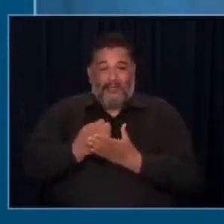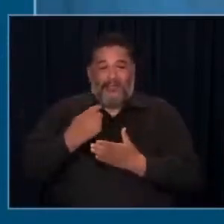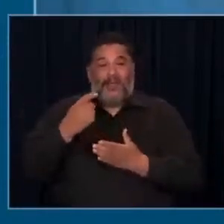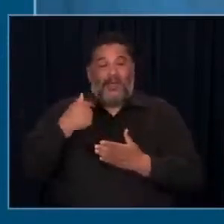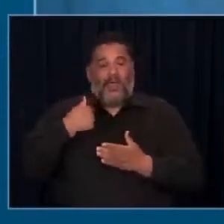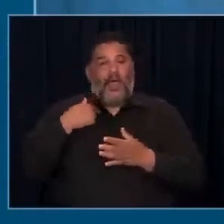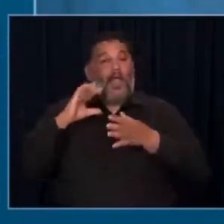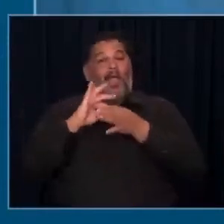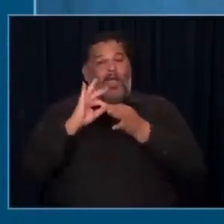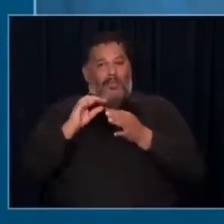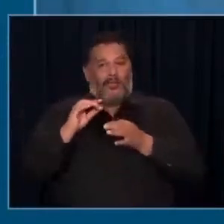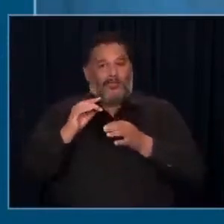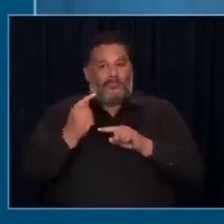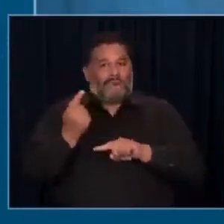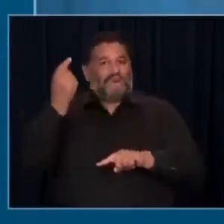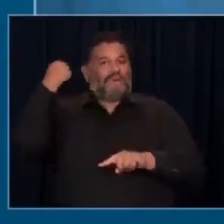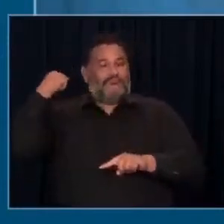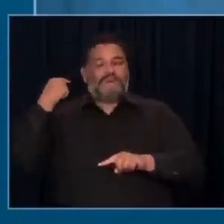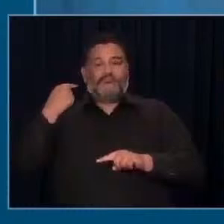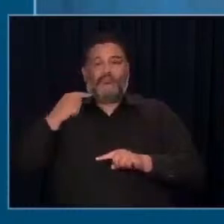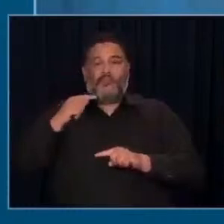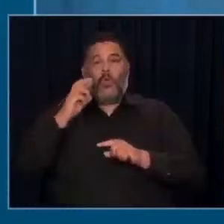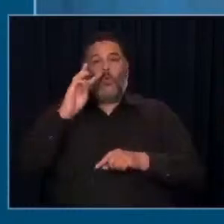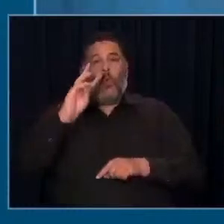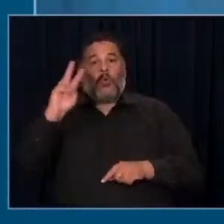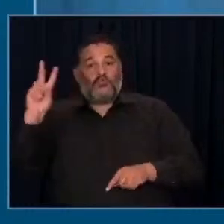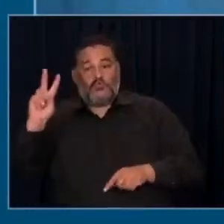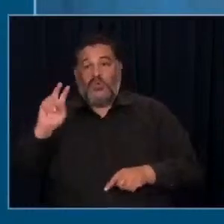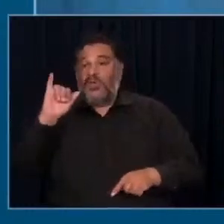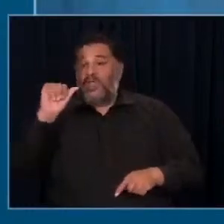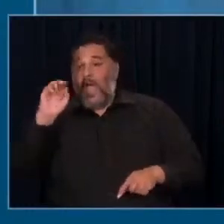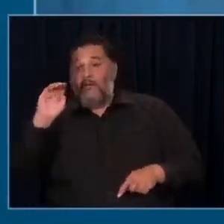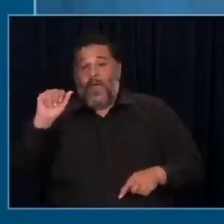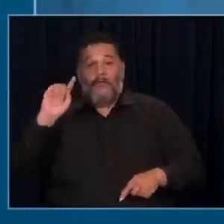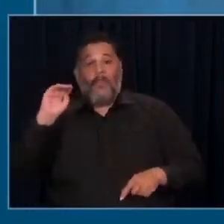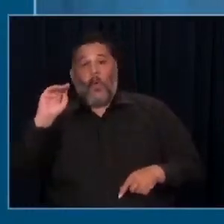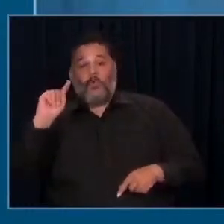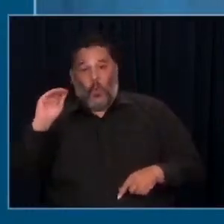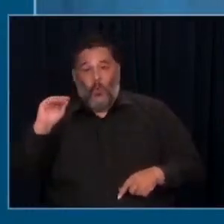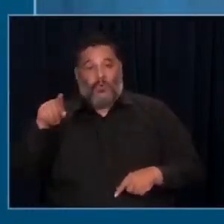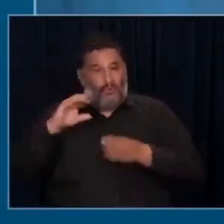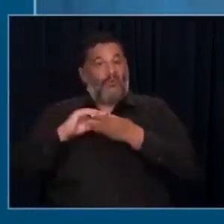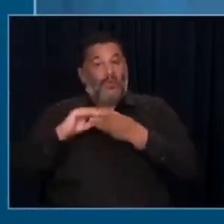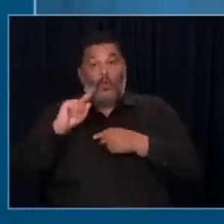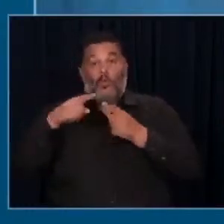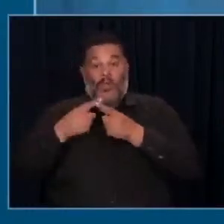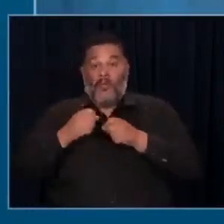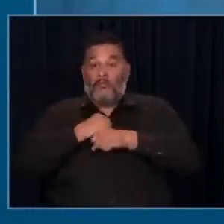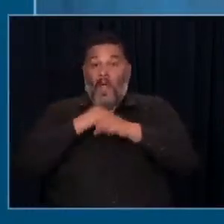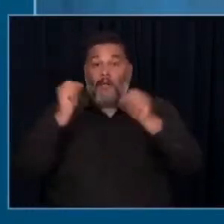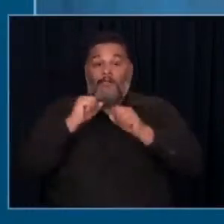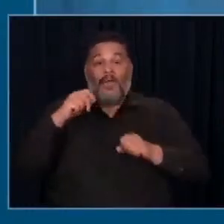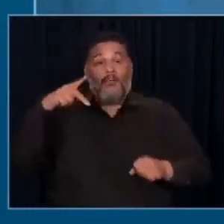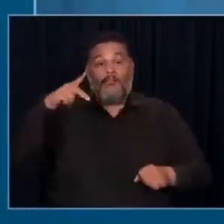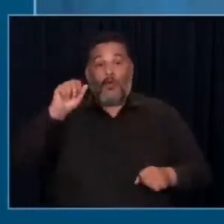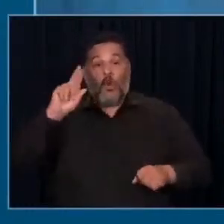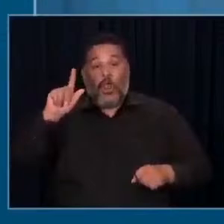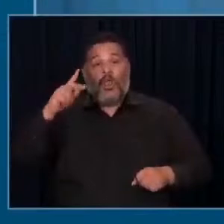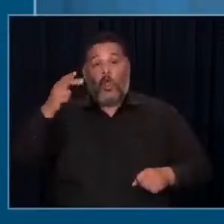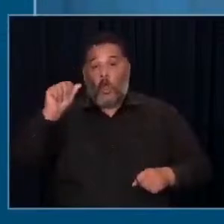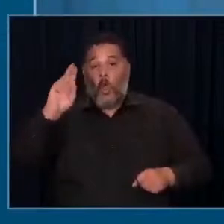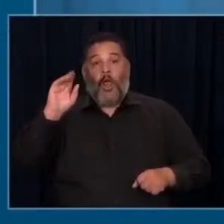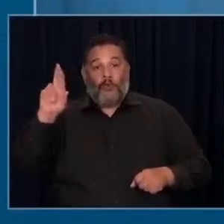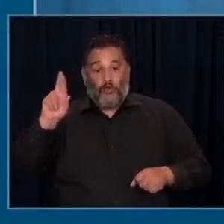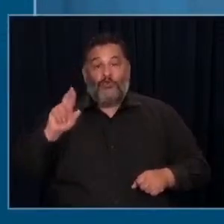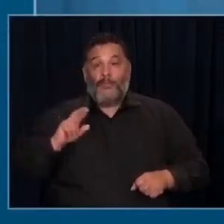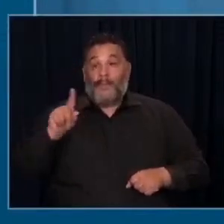where Yonemoto had stated that when they bombed Pearl Harbor, they had either woken a